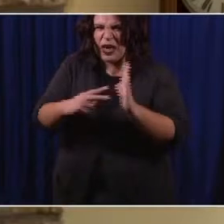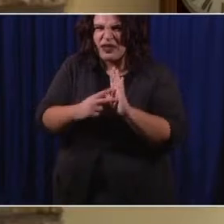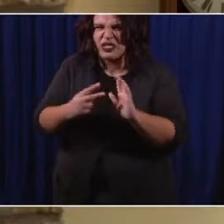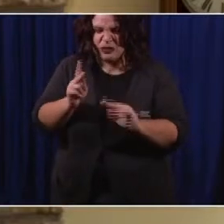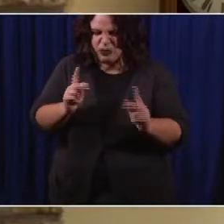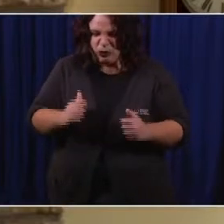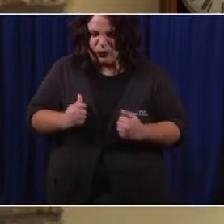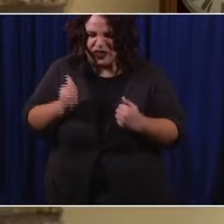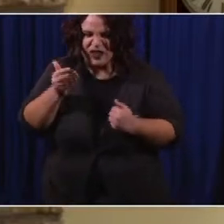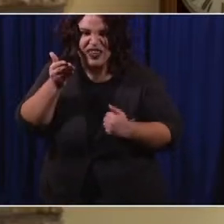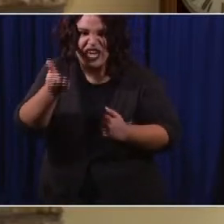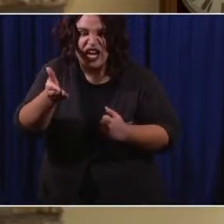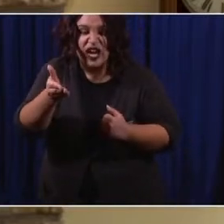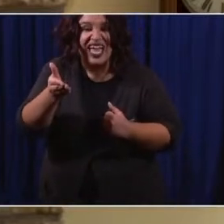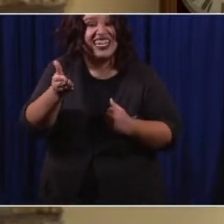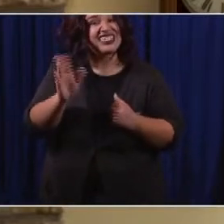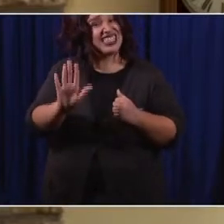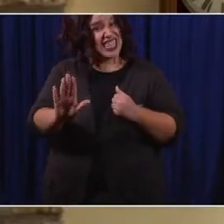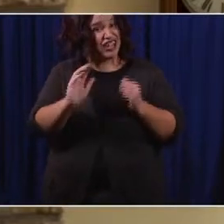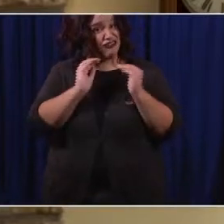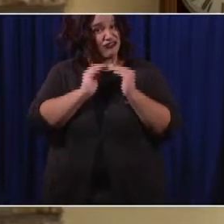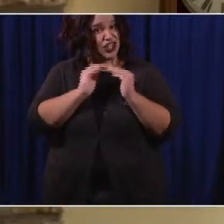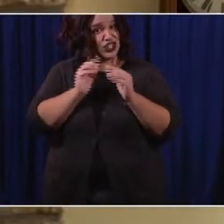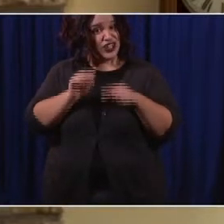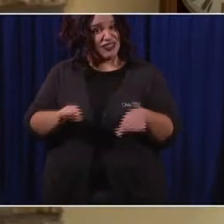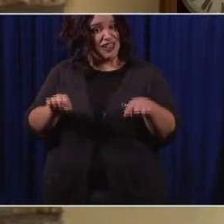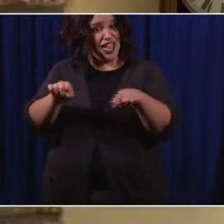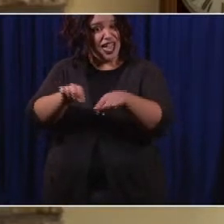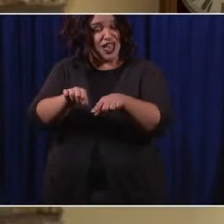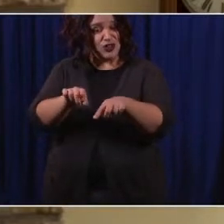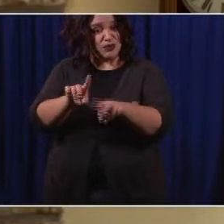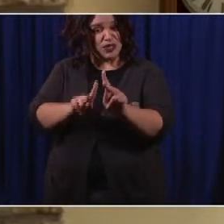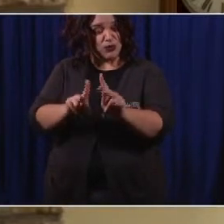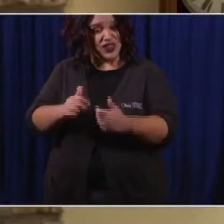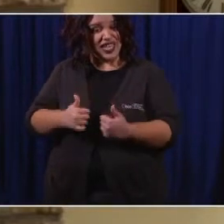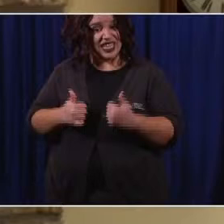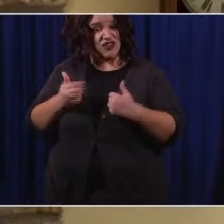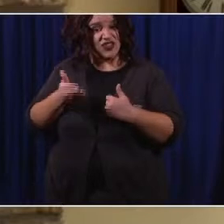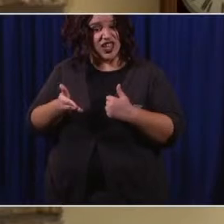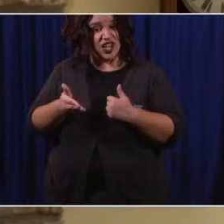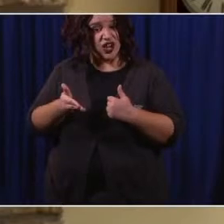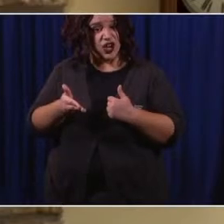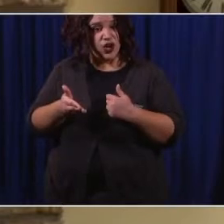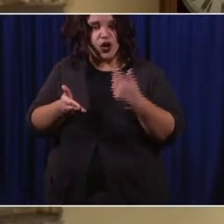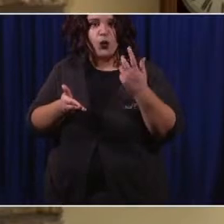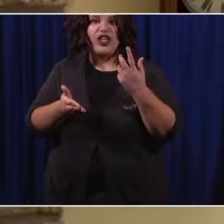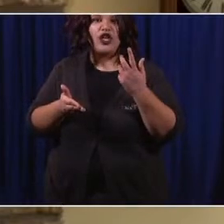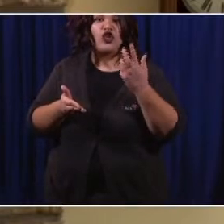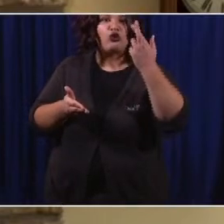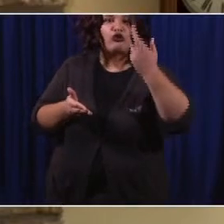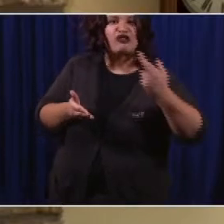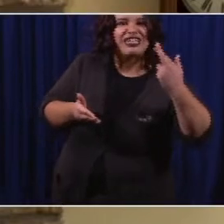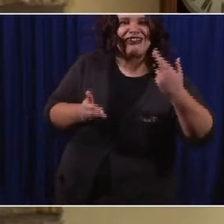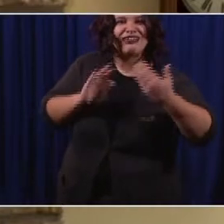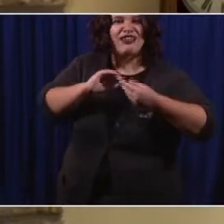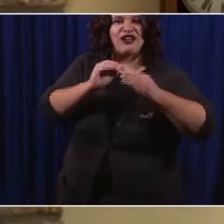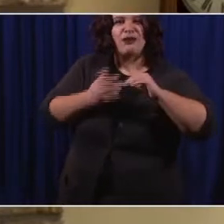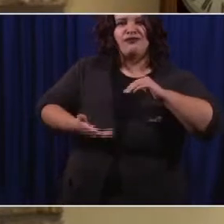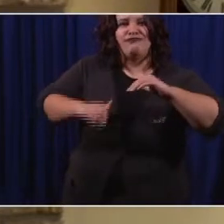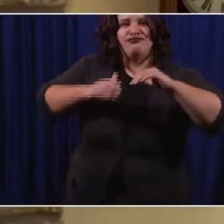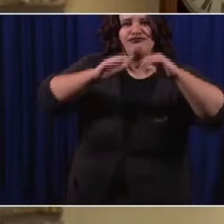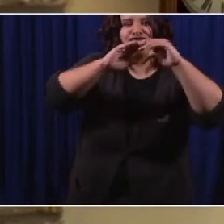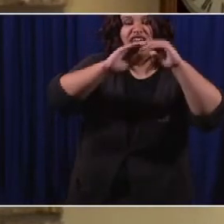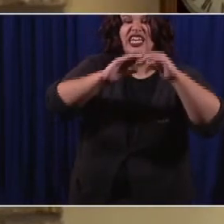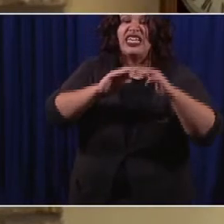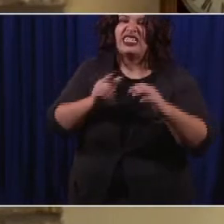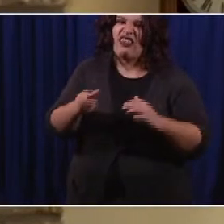local residents to have the purple designation be made when one of the drivers is the 2 state prisons here? Thank you.